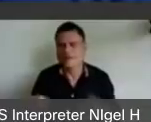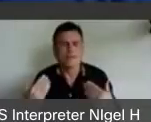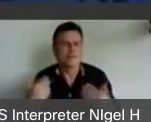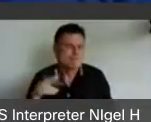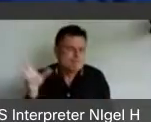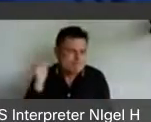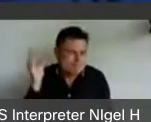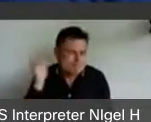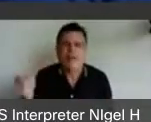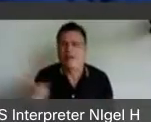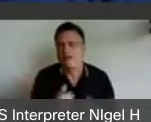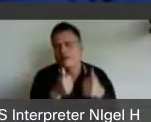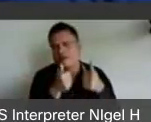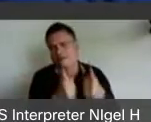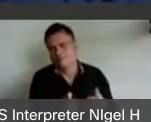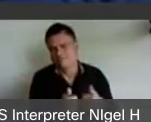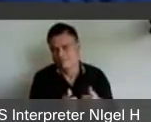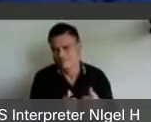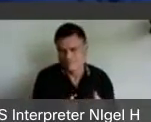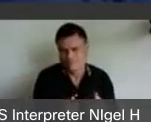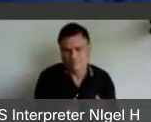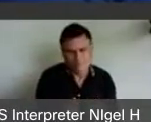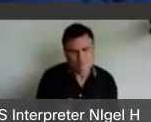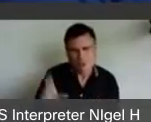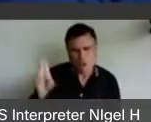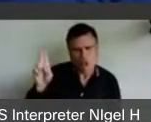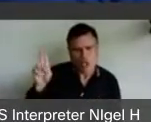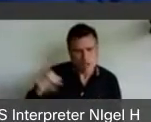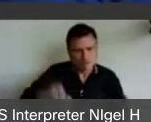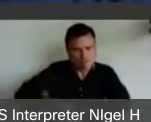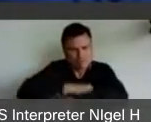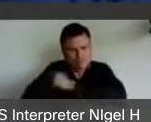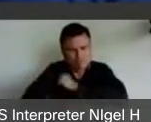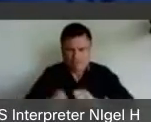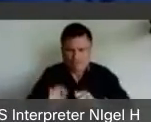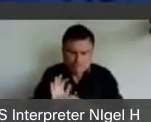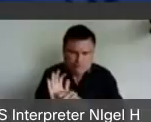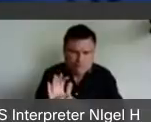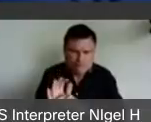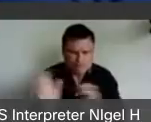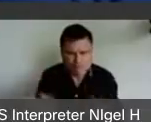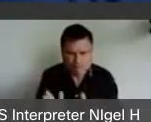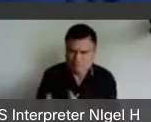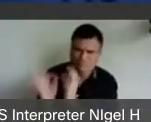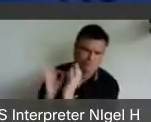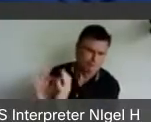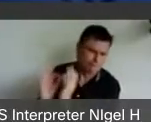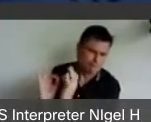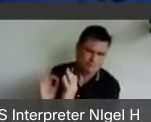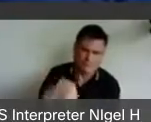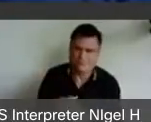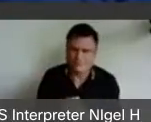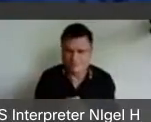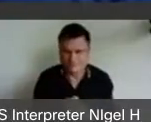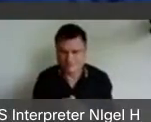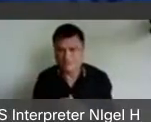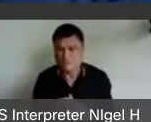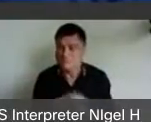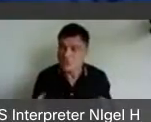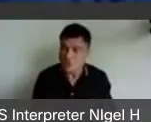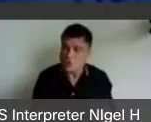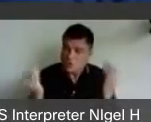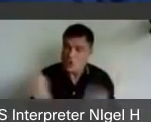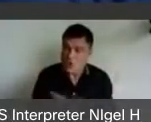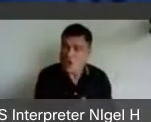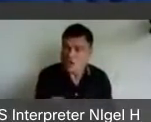people's mental well-being across all corporations. And it is true, I think we can all agree, young people's involvement as partners is